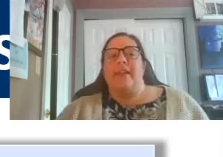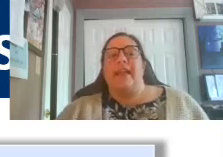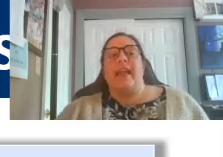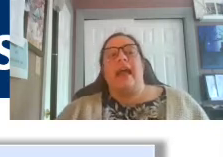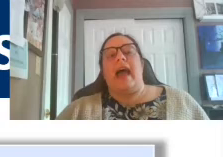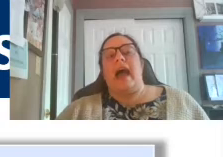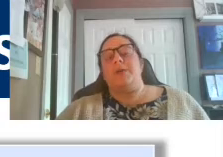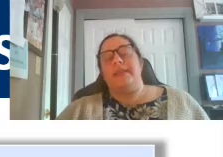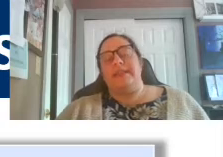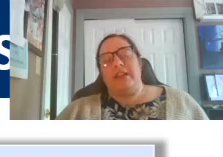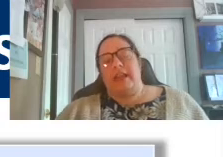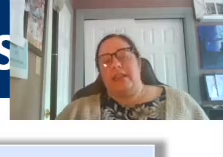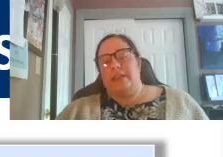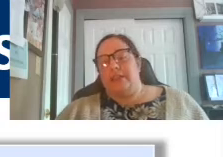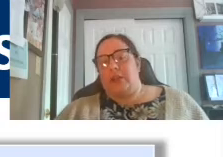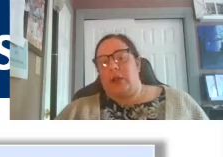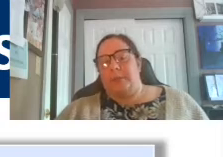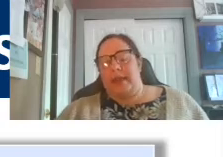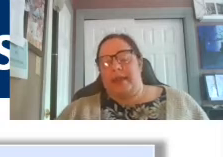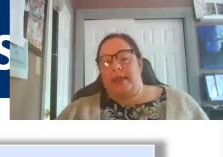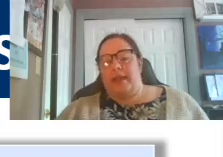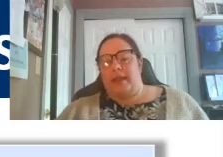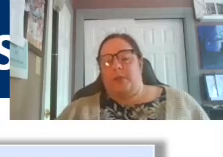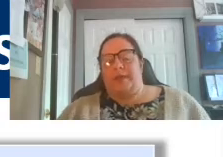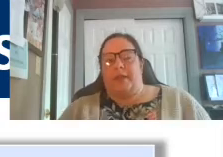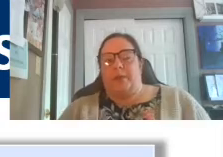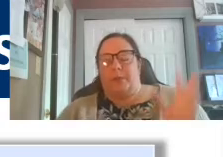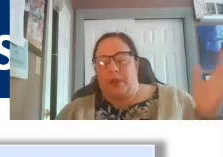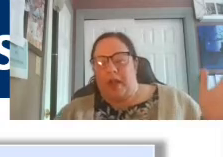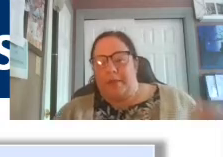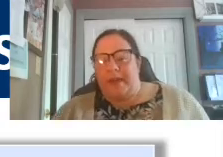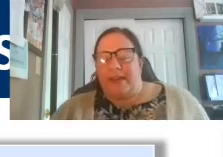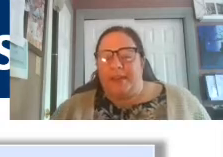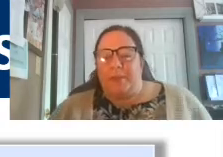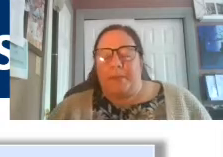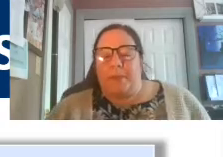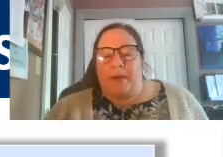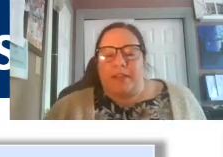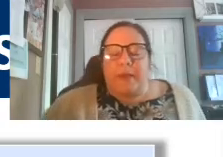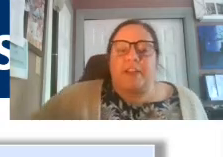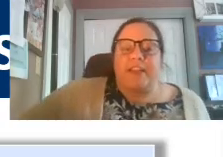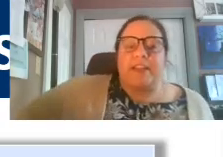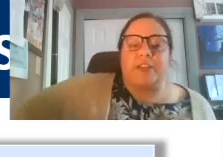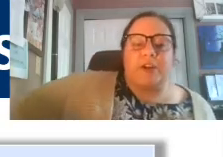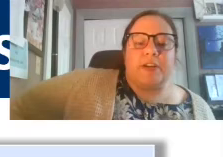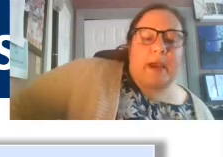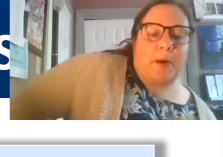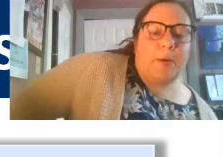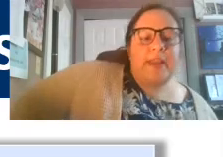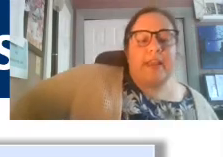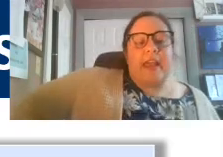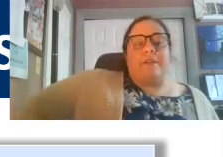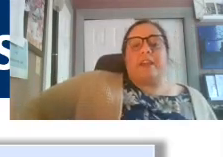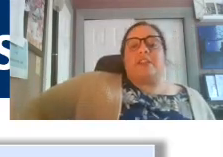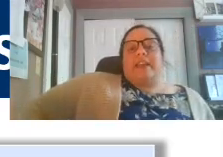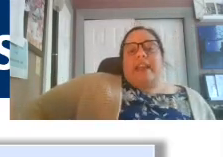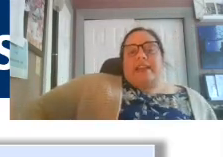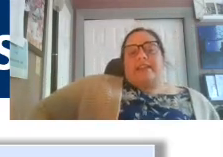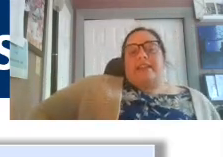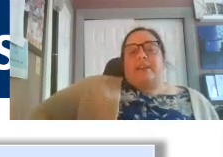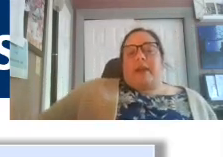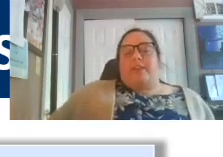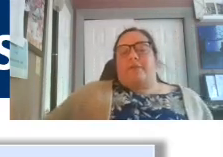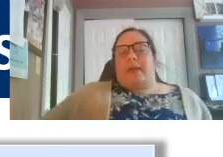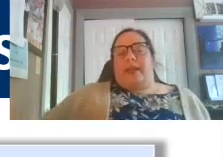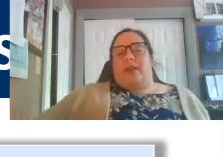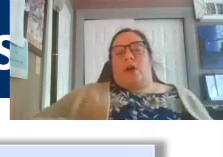on. Housing challenges are big. I think we'll talk about it in a little bit, but we're especially concerned about eviction